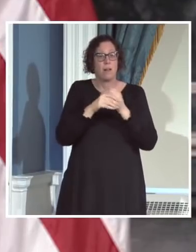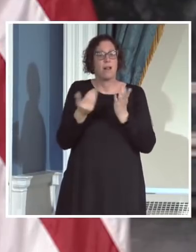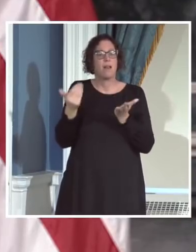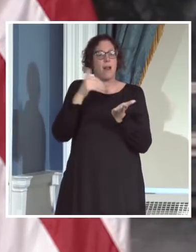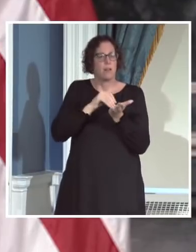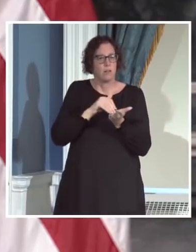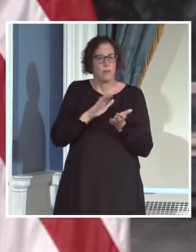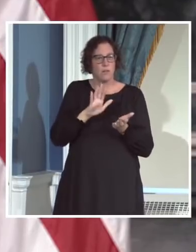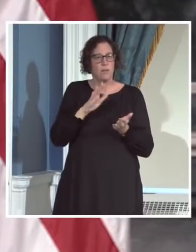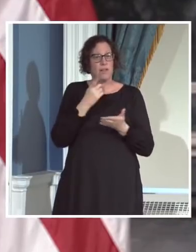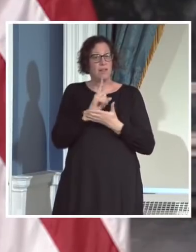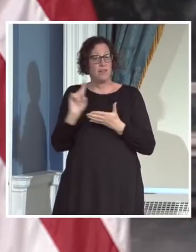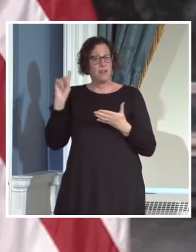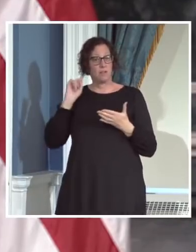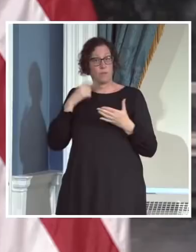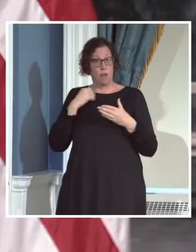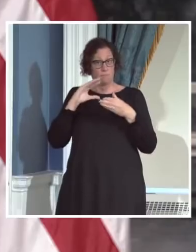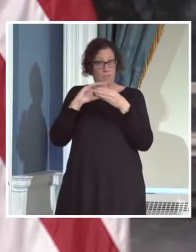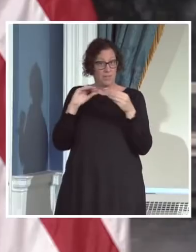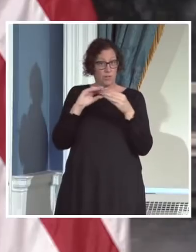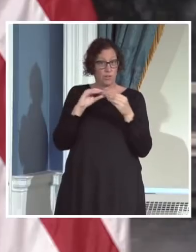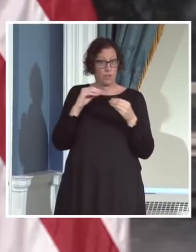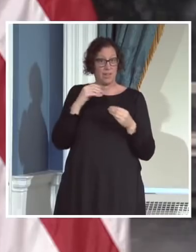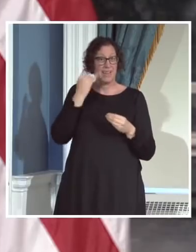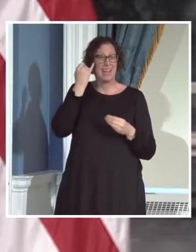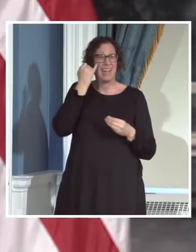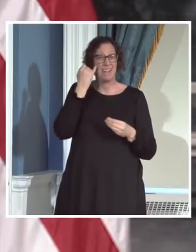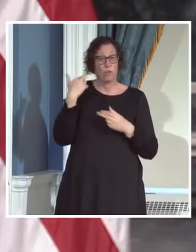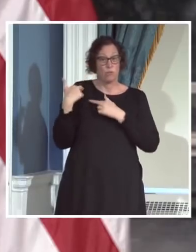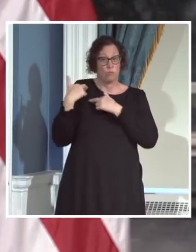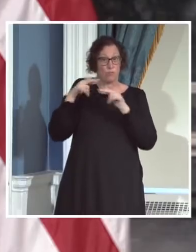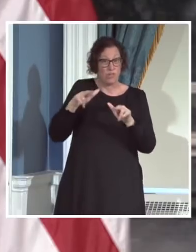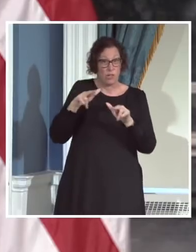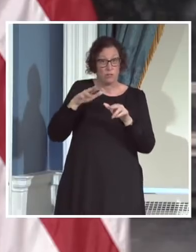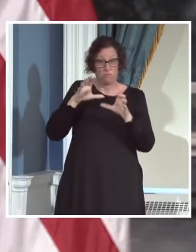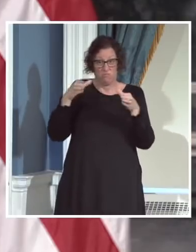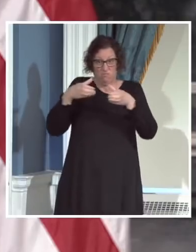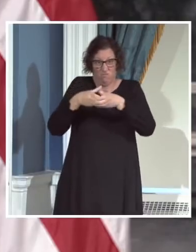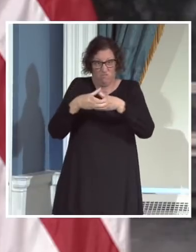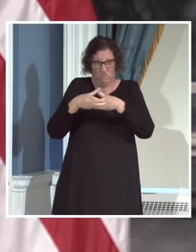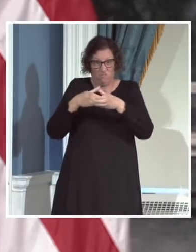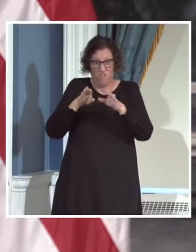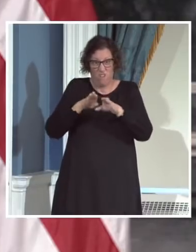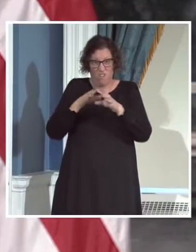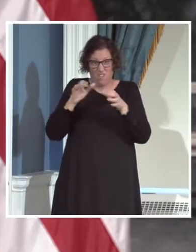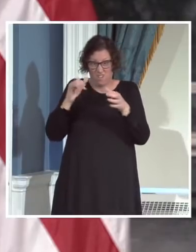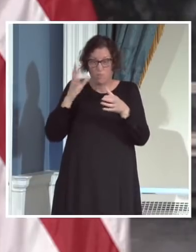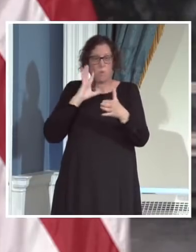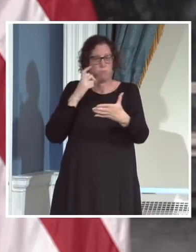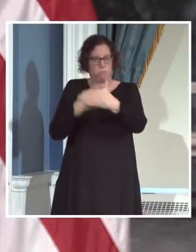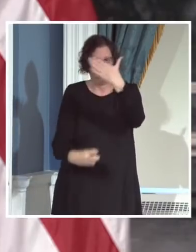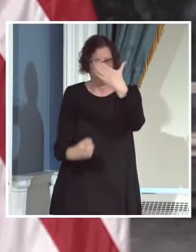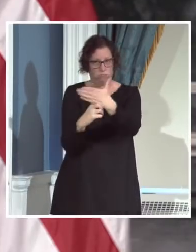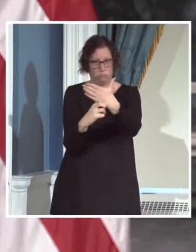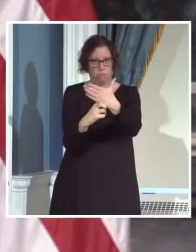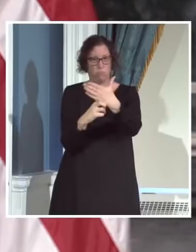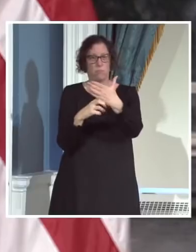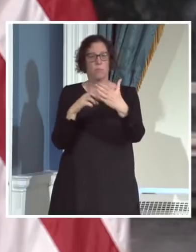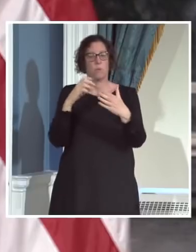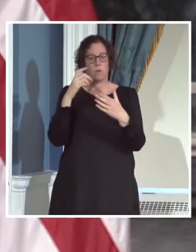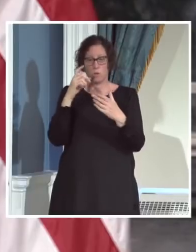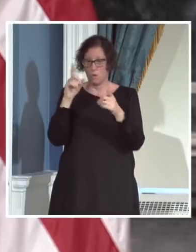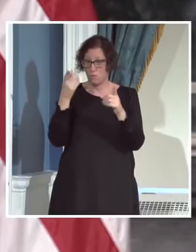disperse, announcing the fines for folks who are violating social distancing. Not a problem in the world when I think something